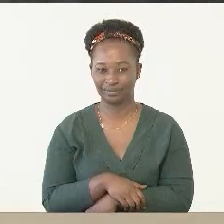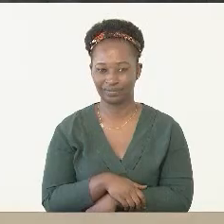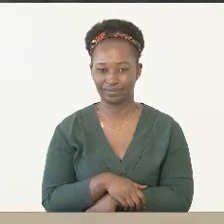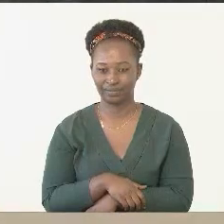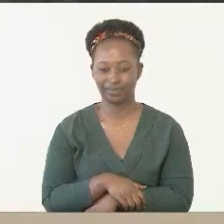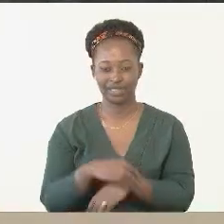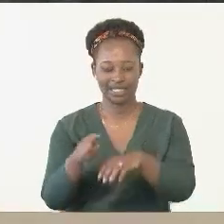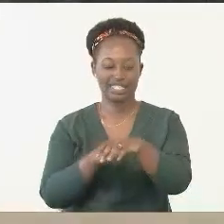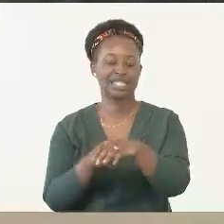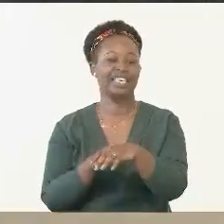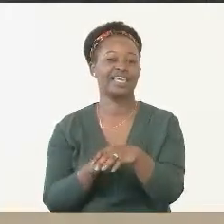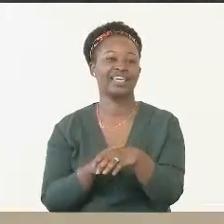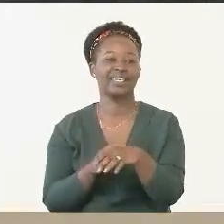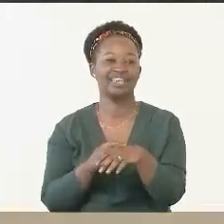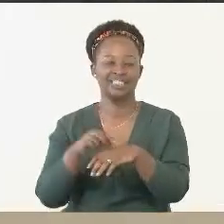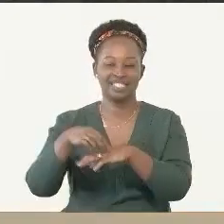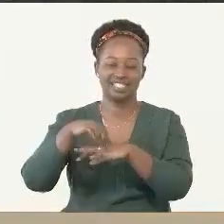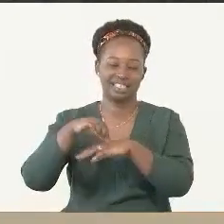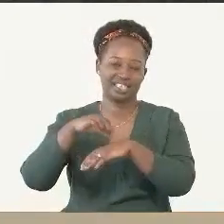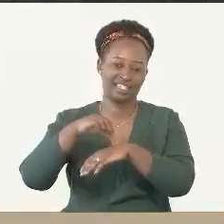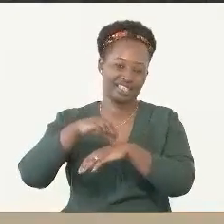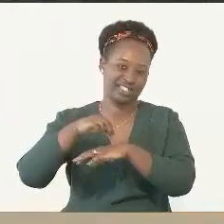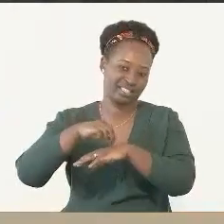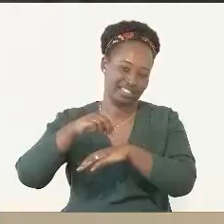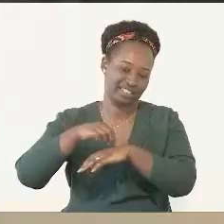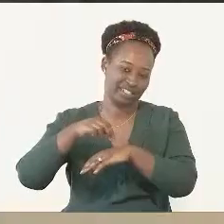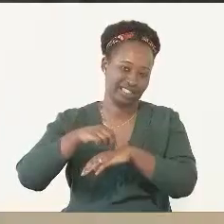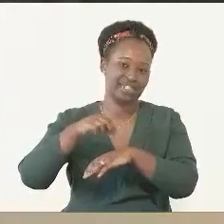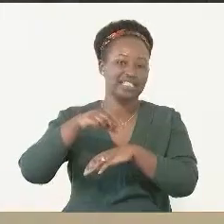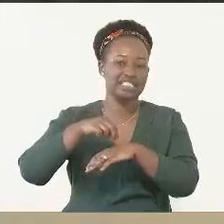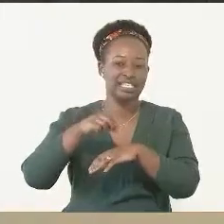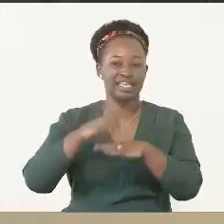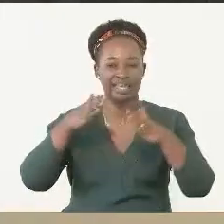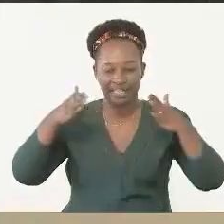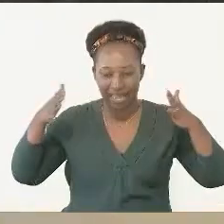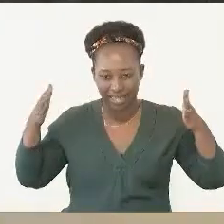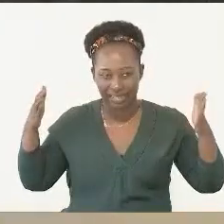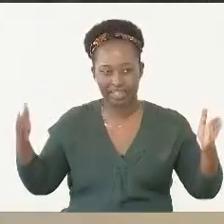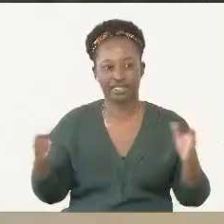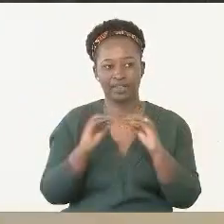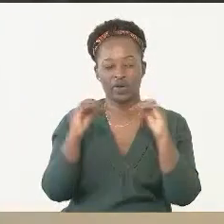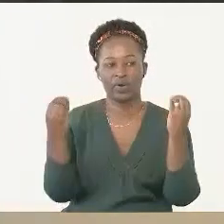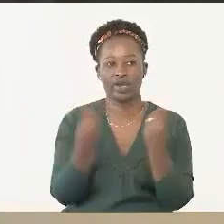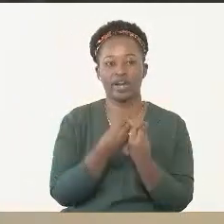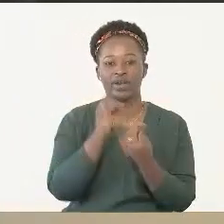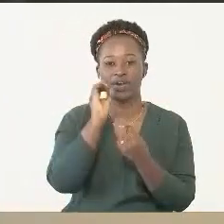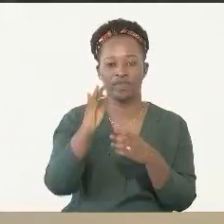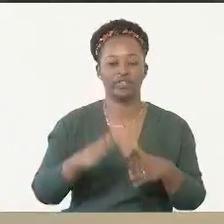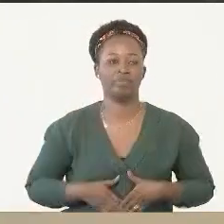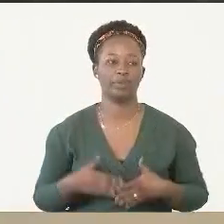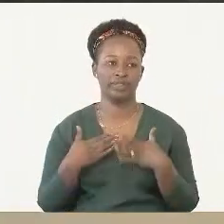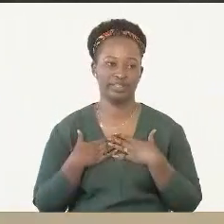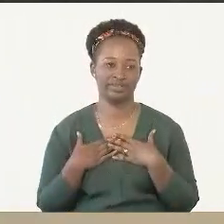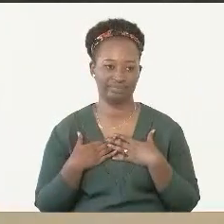The skin. The skin is the largest organ of the body. We have